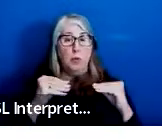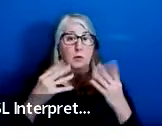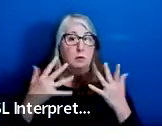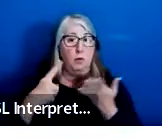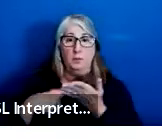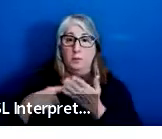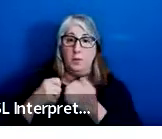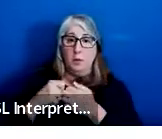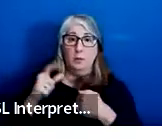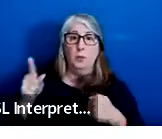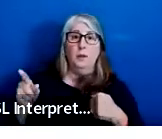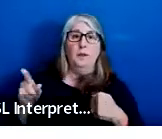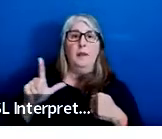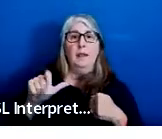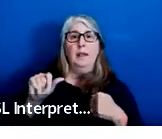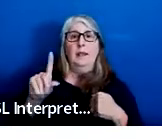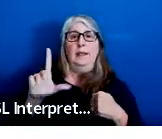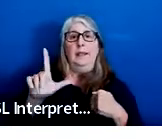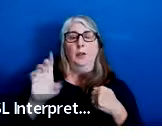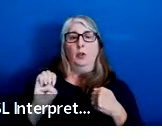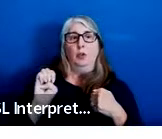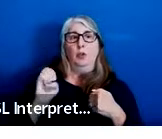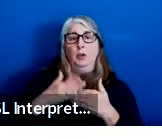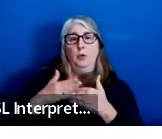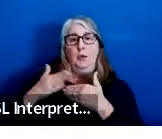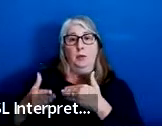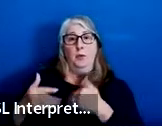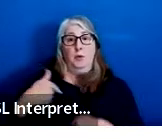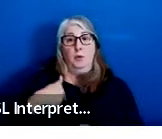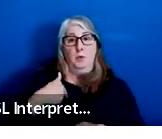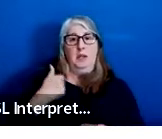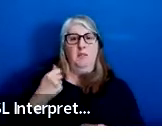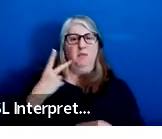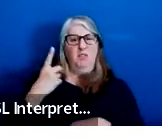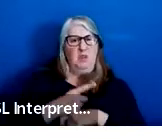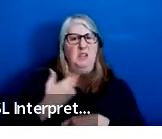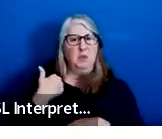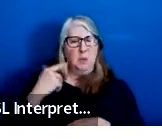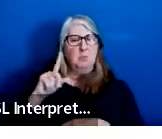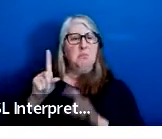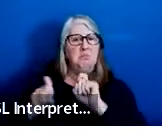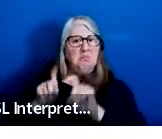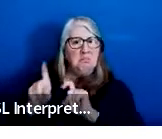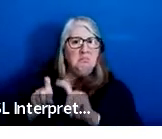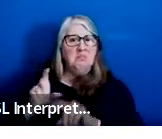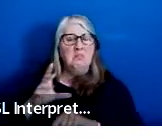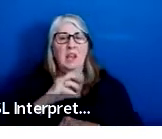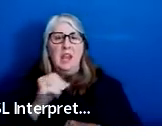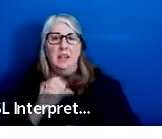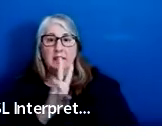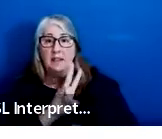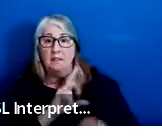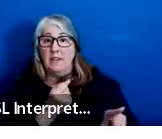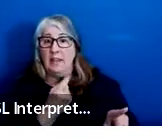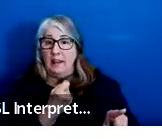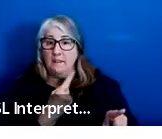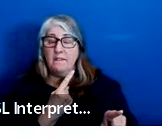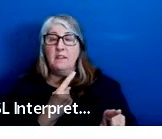the Lidl that's next door to me a few days ago, as well as with our 7-Elevens